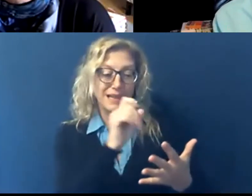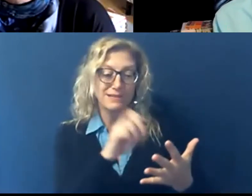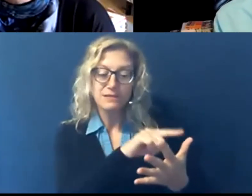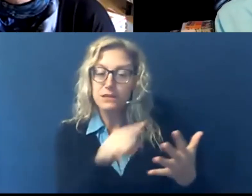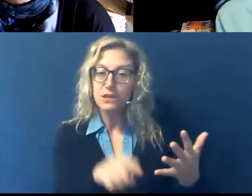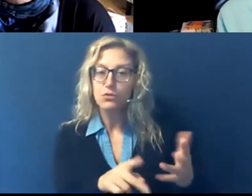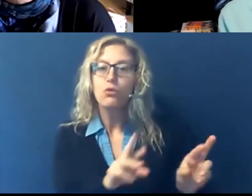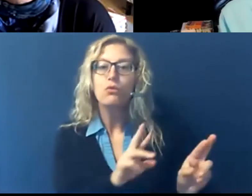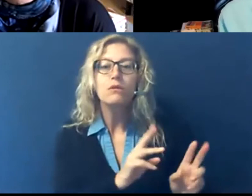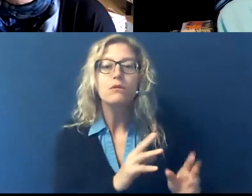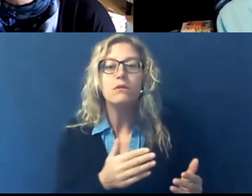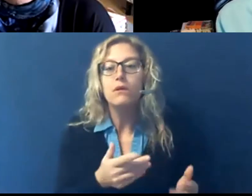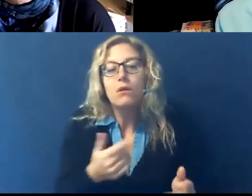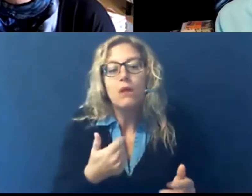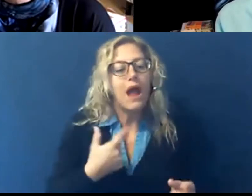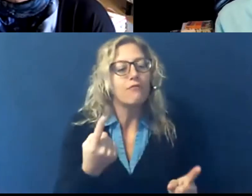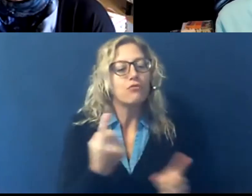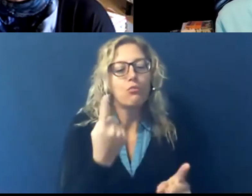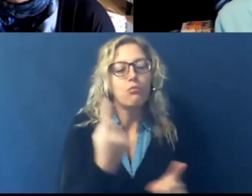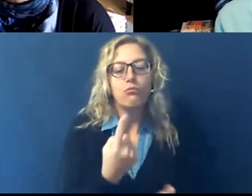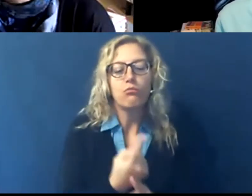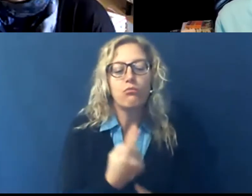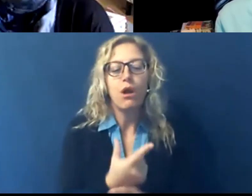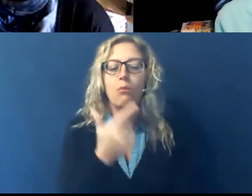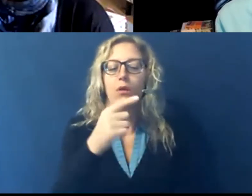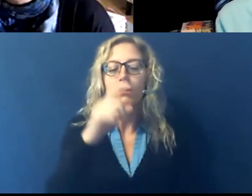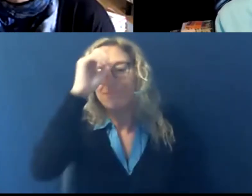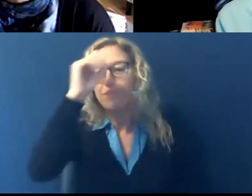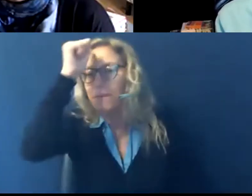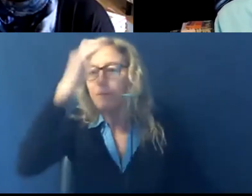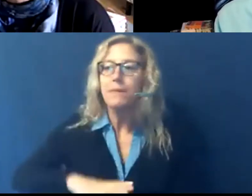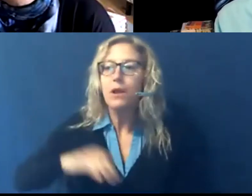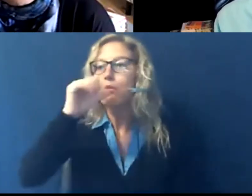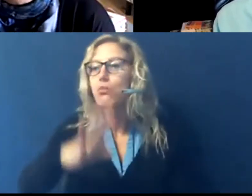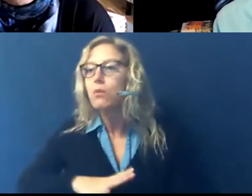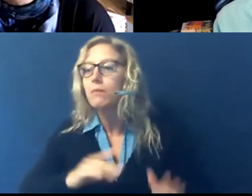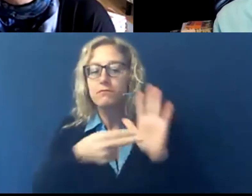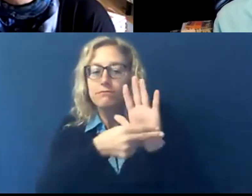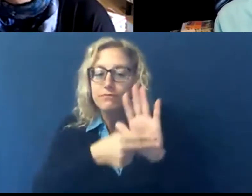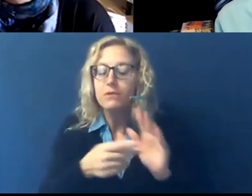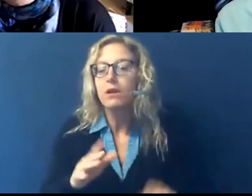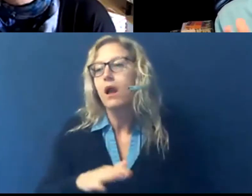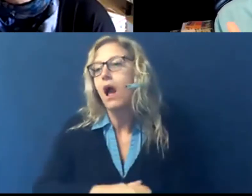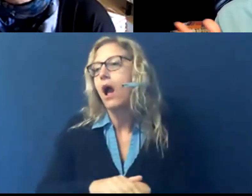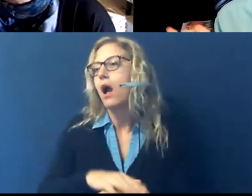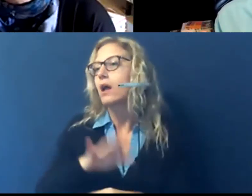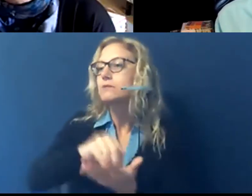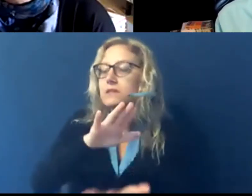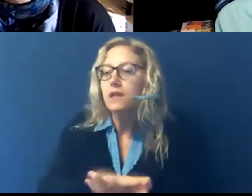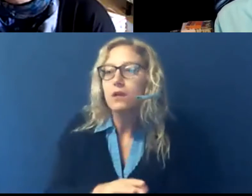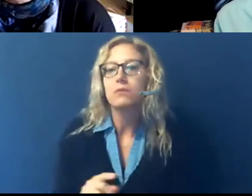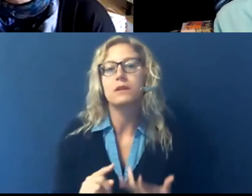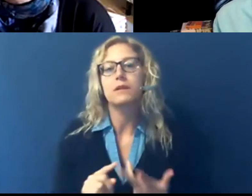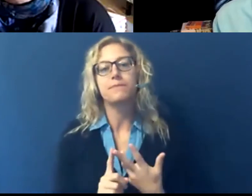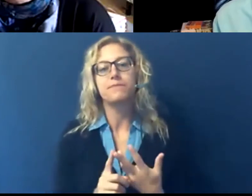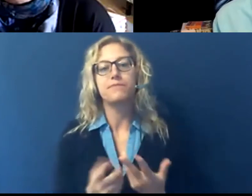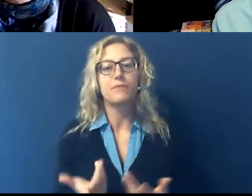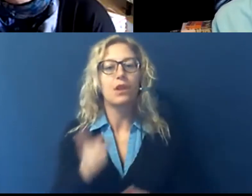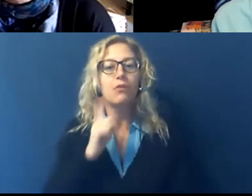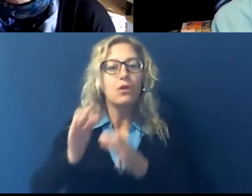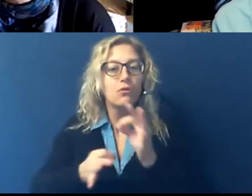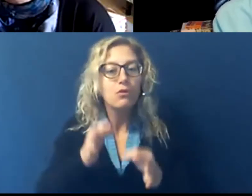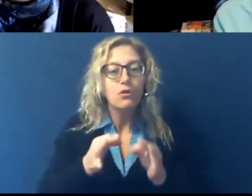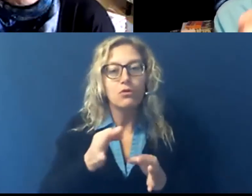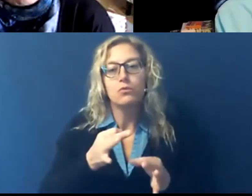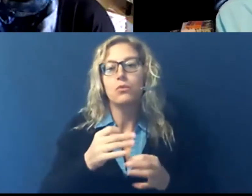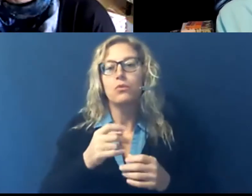example, to have the proper gender marker on your transcripts or another document. Gavin Grimm, Gavin Grimm